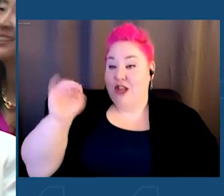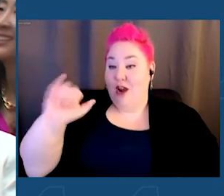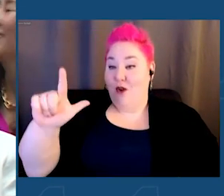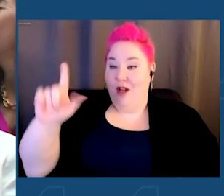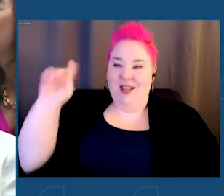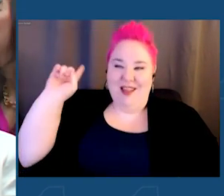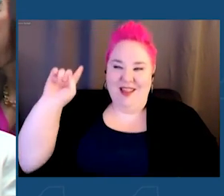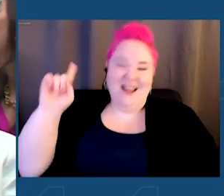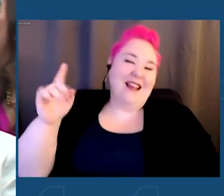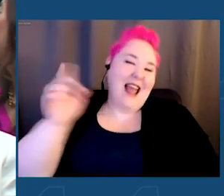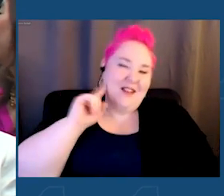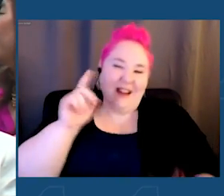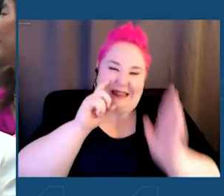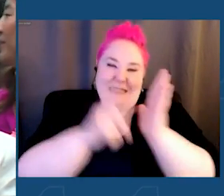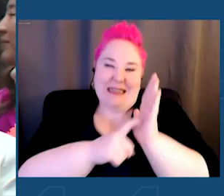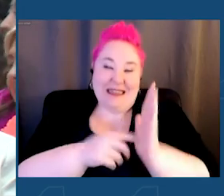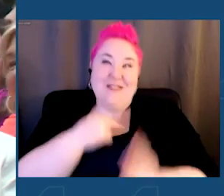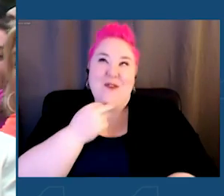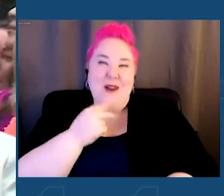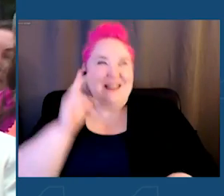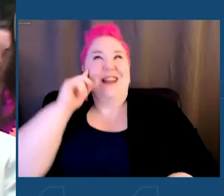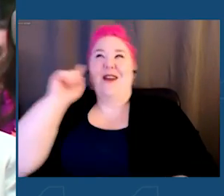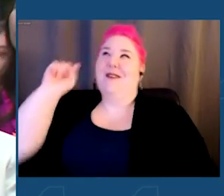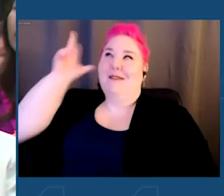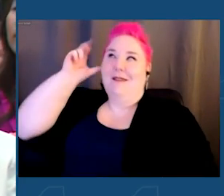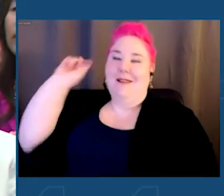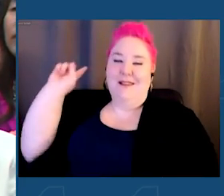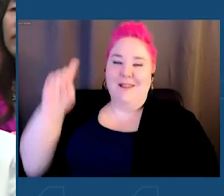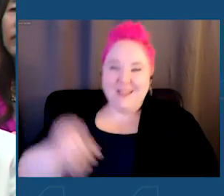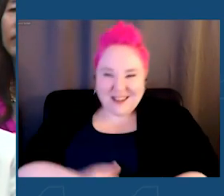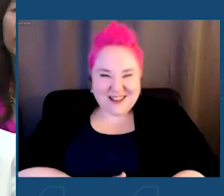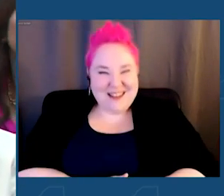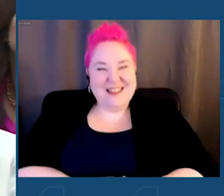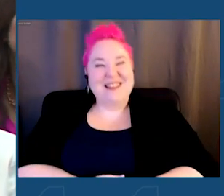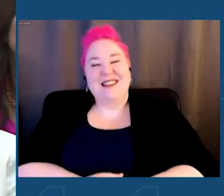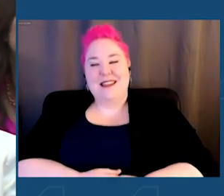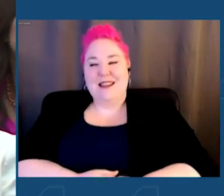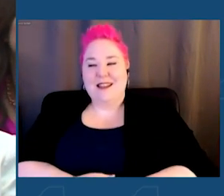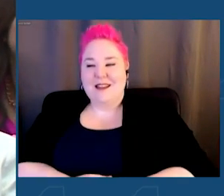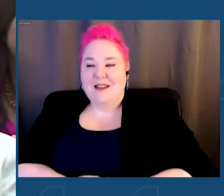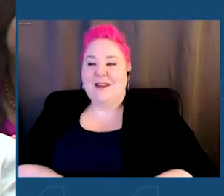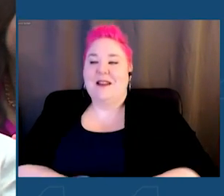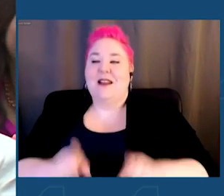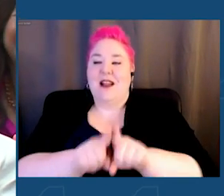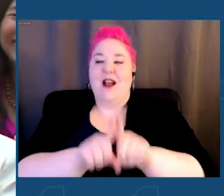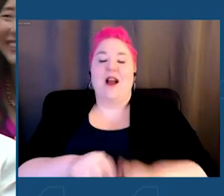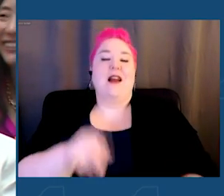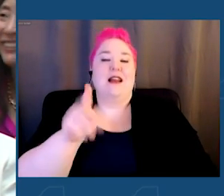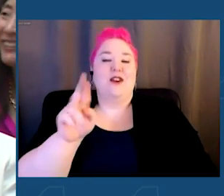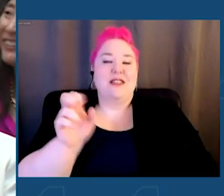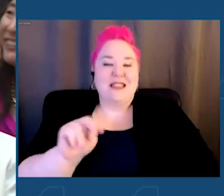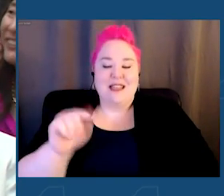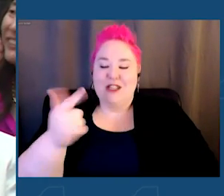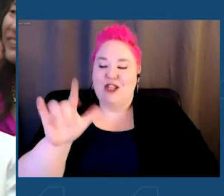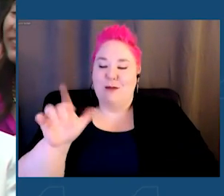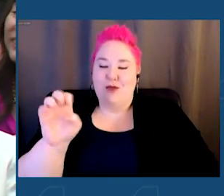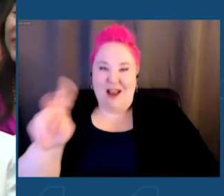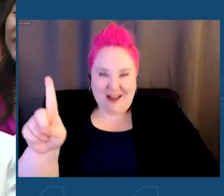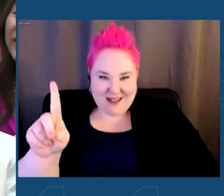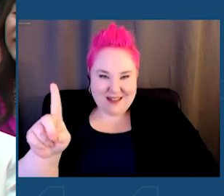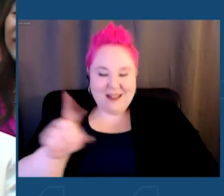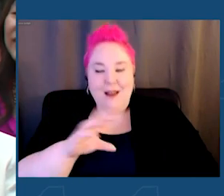voice. Attorney General James is here. I'm joined by Senator Kirsten Gillibrand, our great leaders. But also,